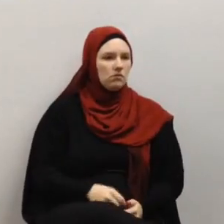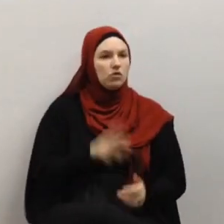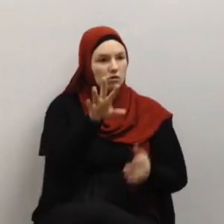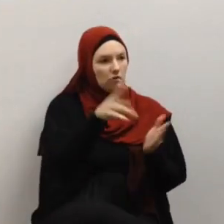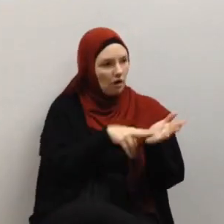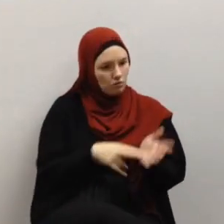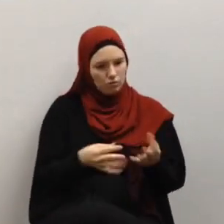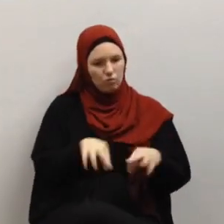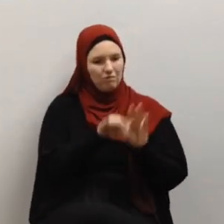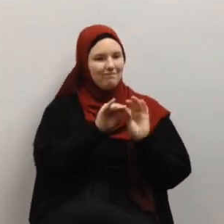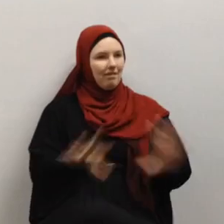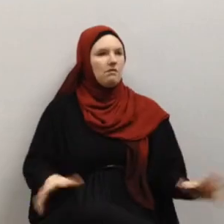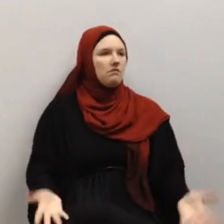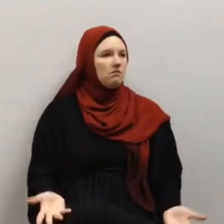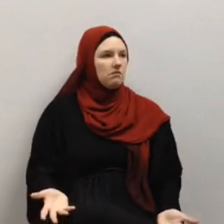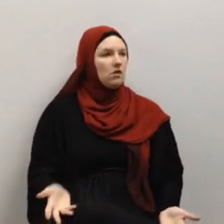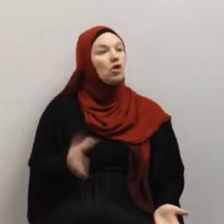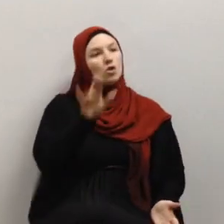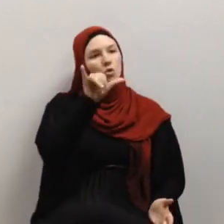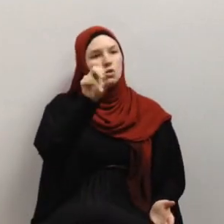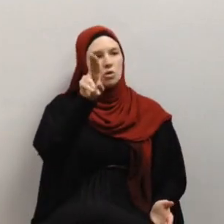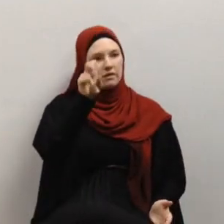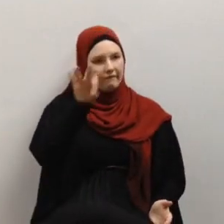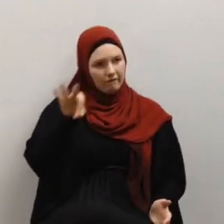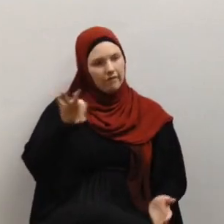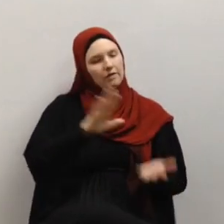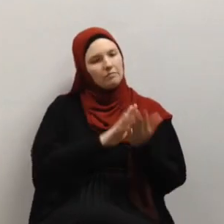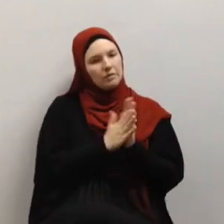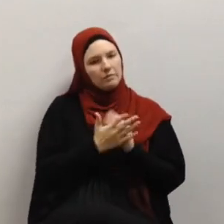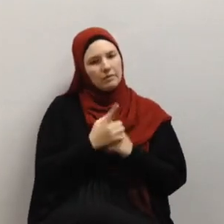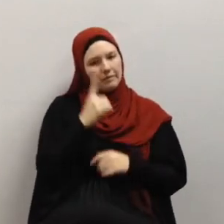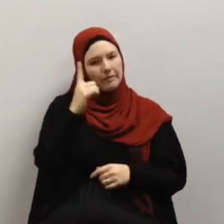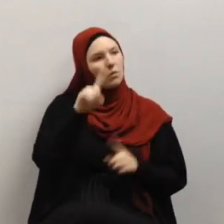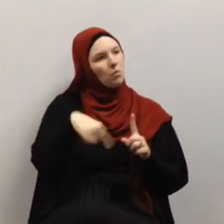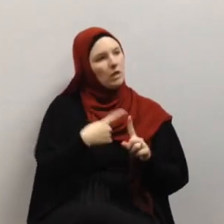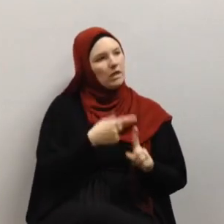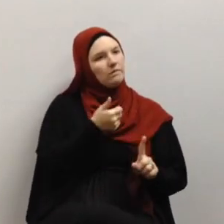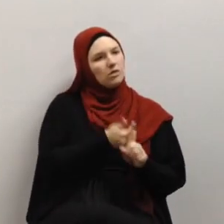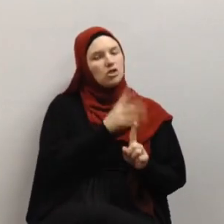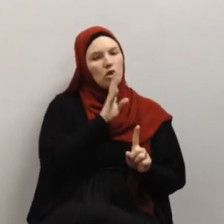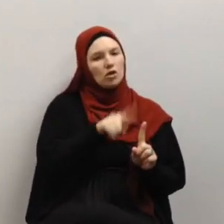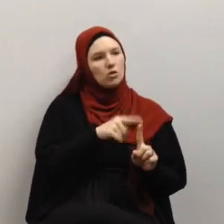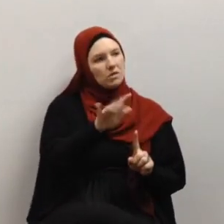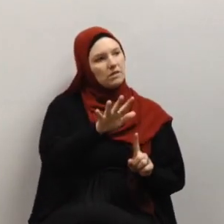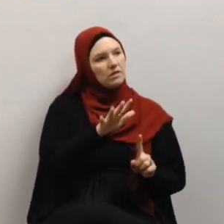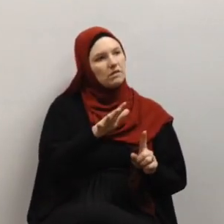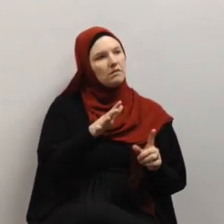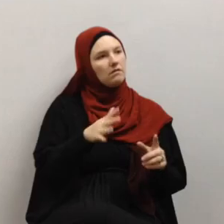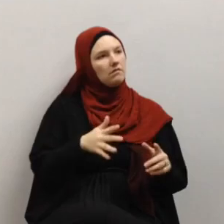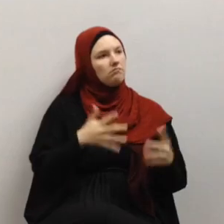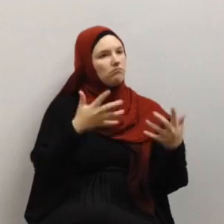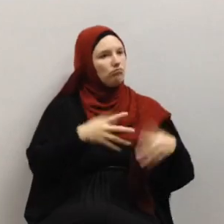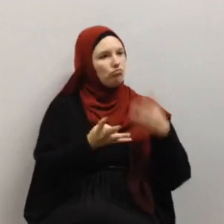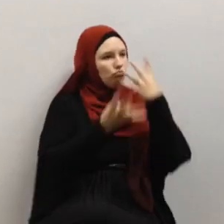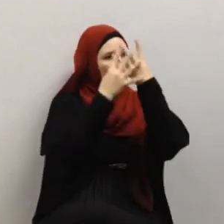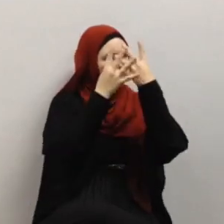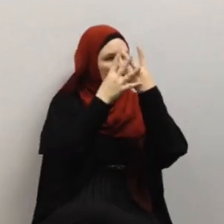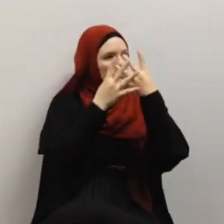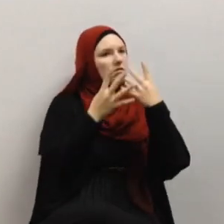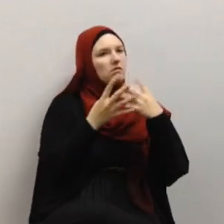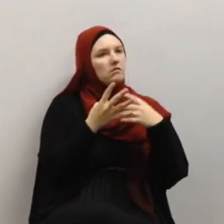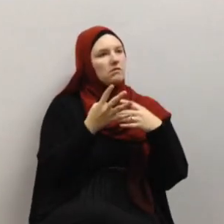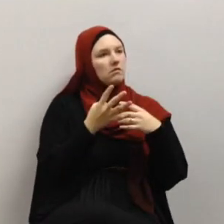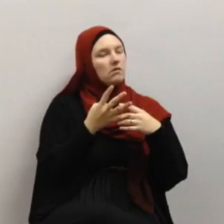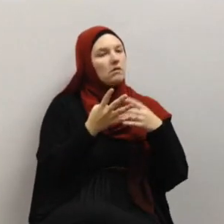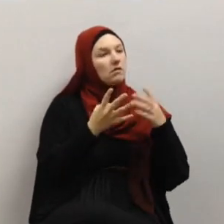Yusuf, alayhi salam, when he was talking to his fellow inmates, when they found him to be a righteous person to use as a